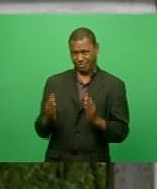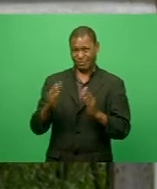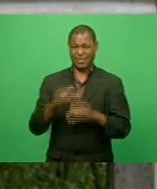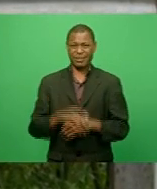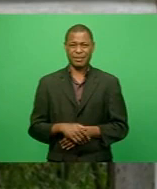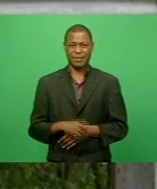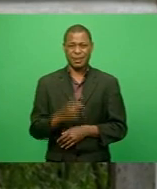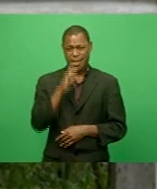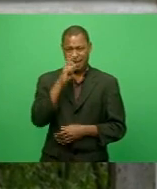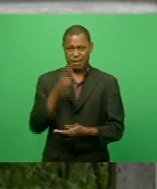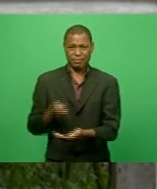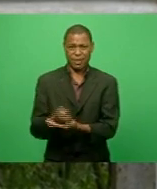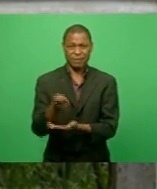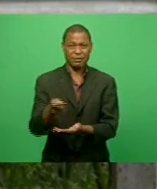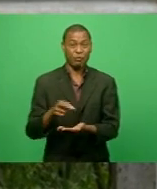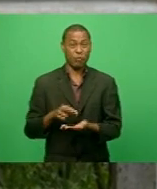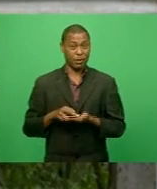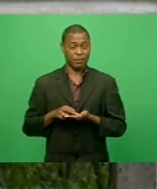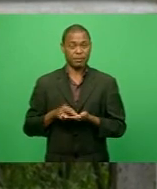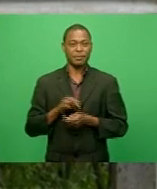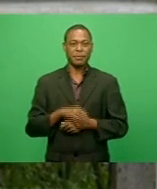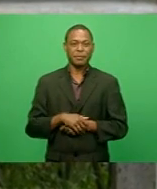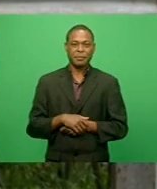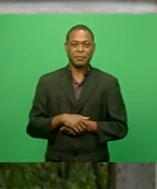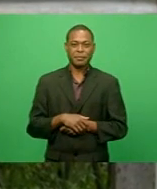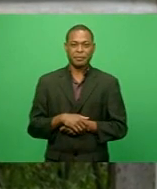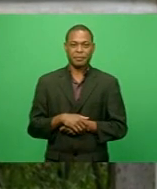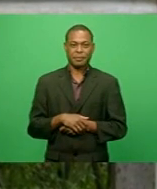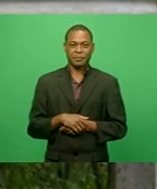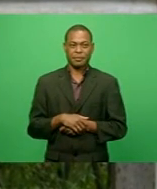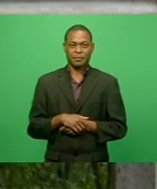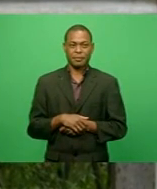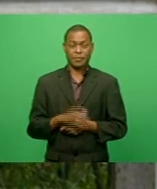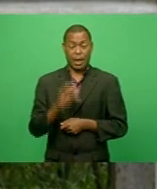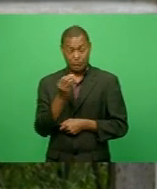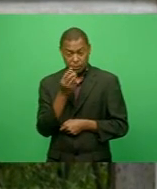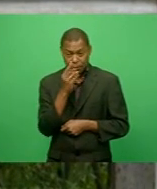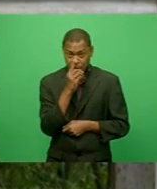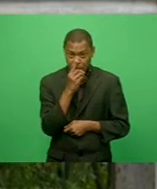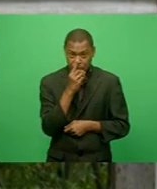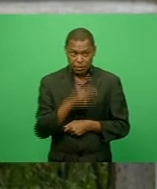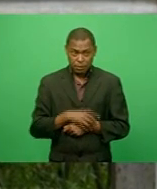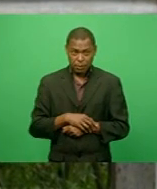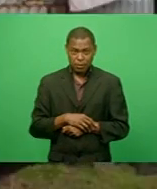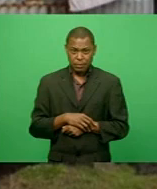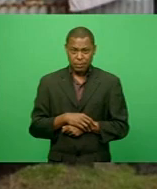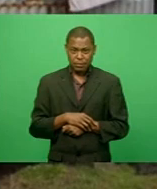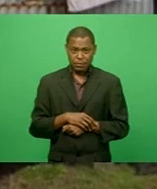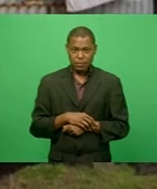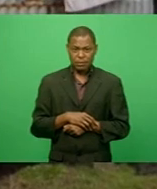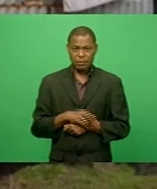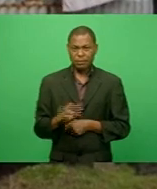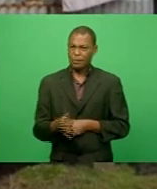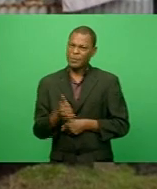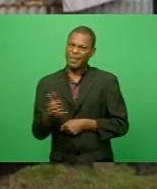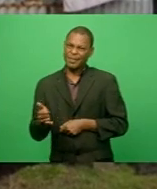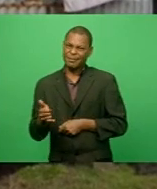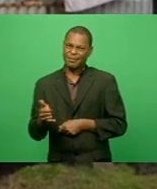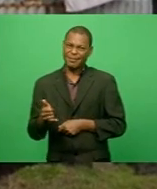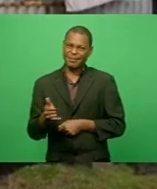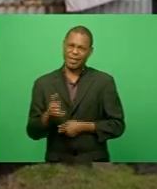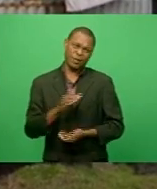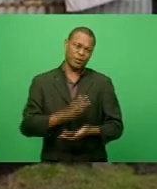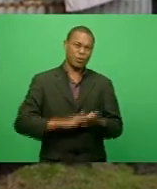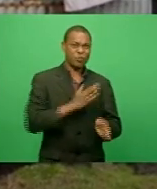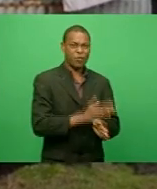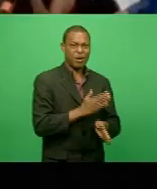come back to people who own homes. Some of the people who had left the villages to live in towns are coming back to find their land